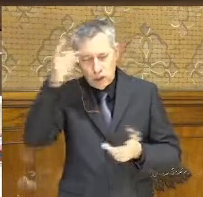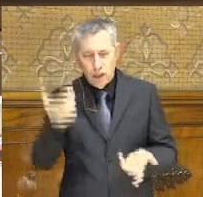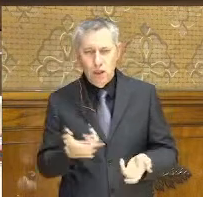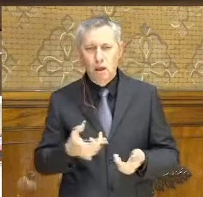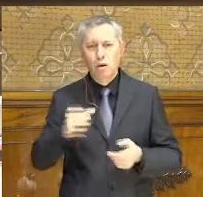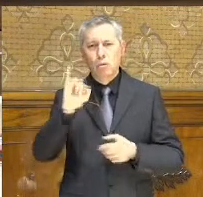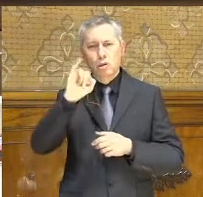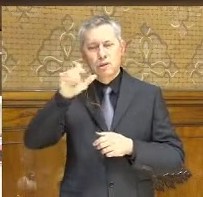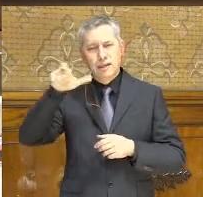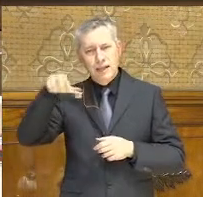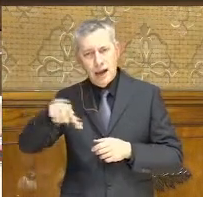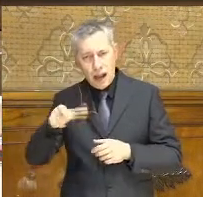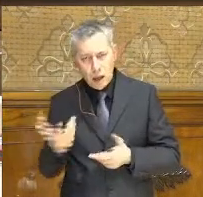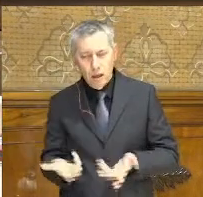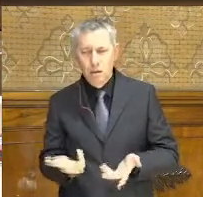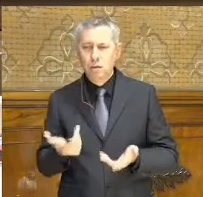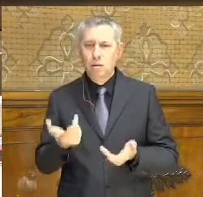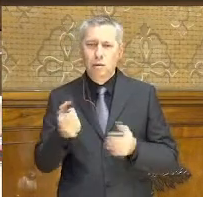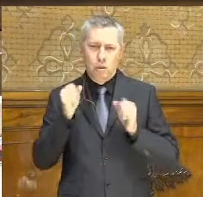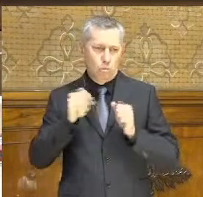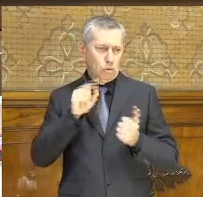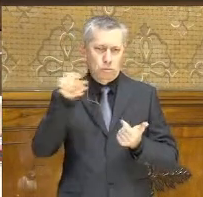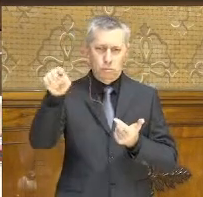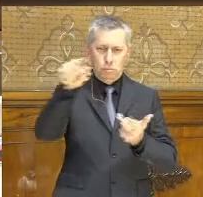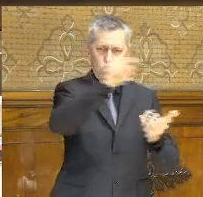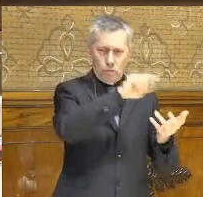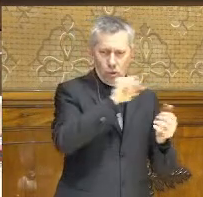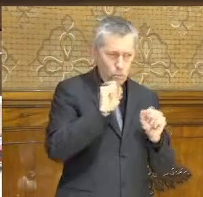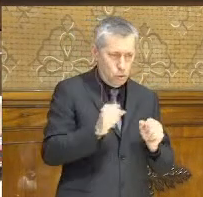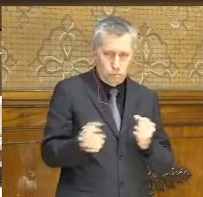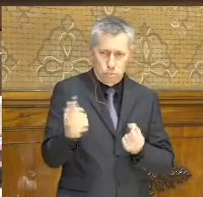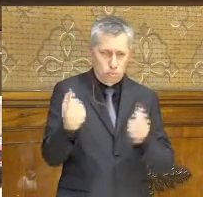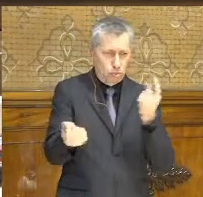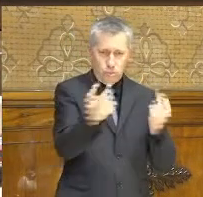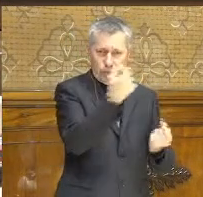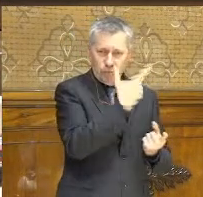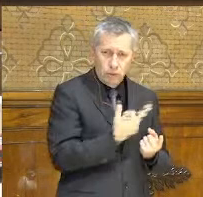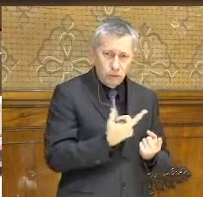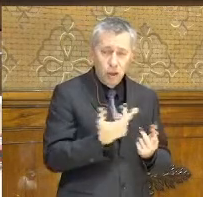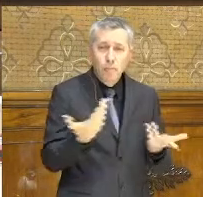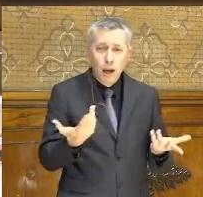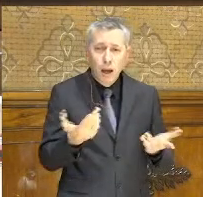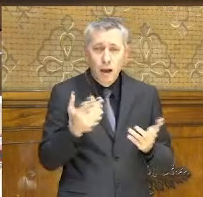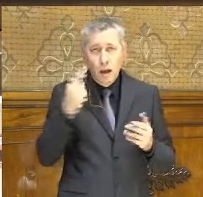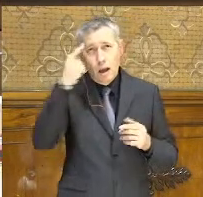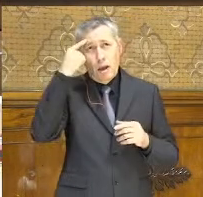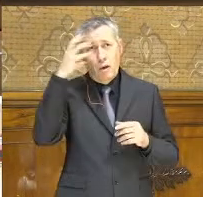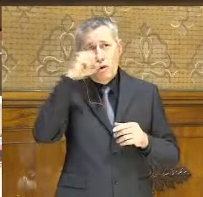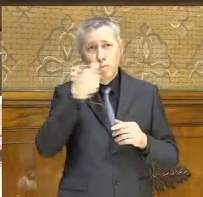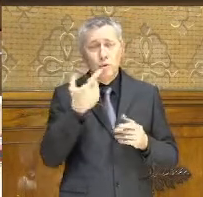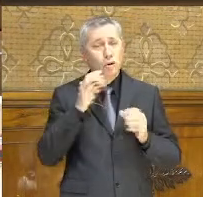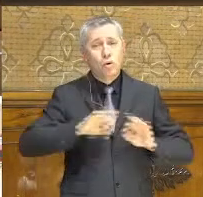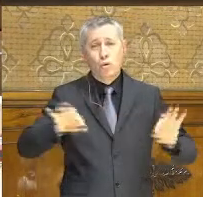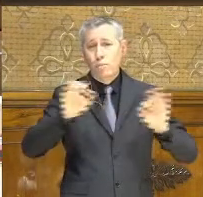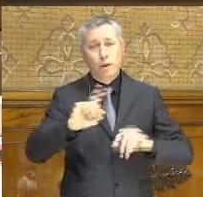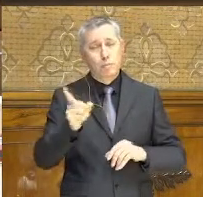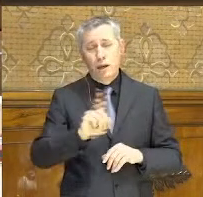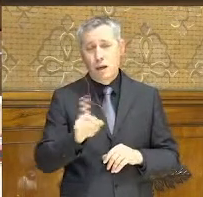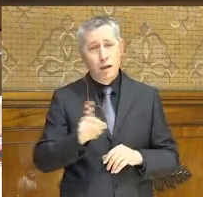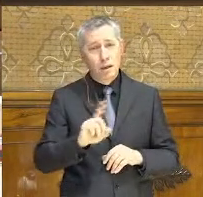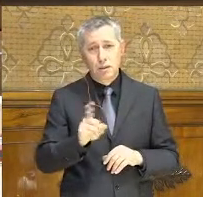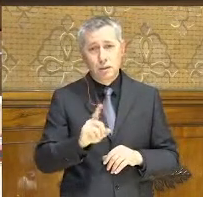that also made me think, you know, of being unprepared for something you know quite well. And